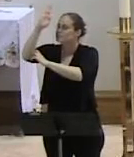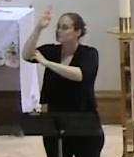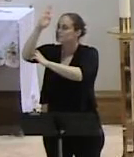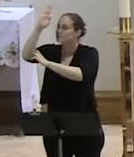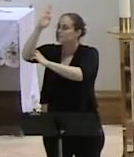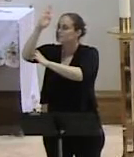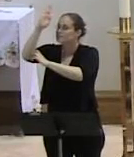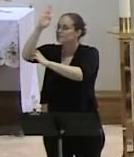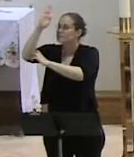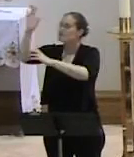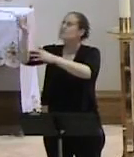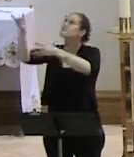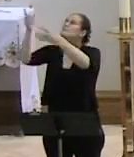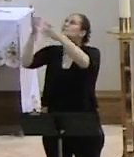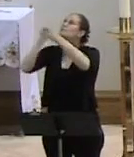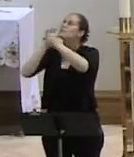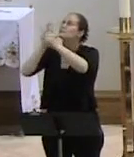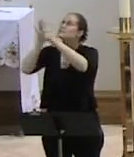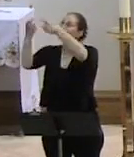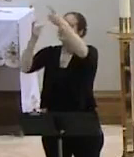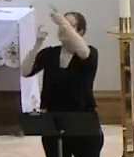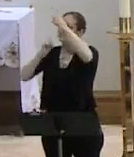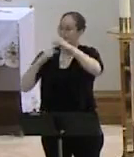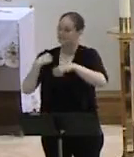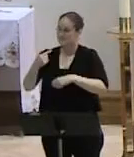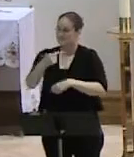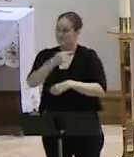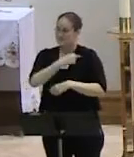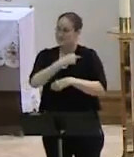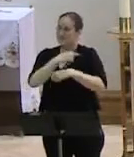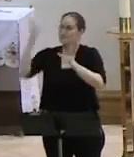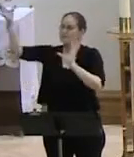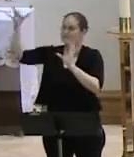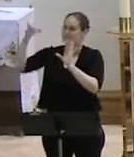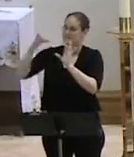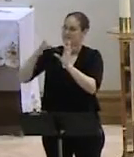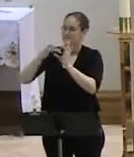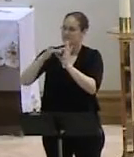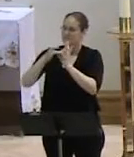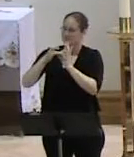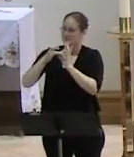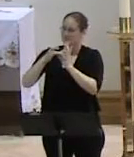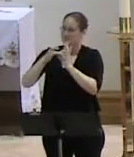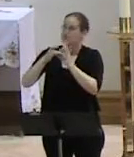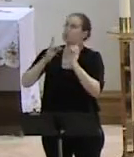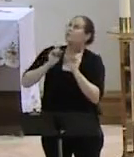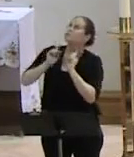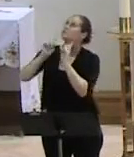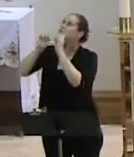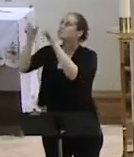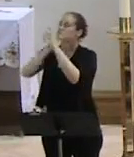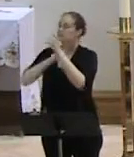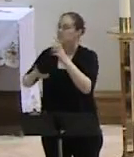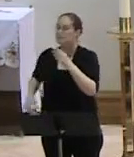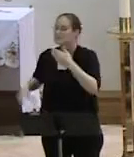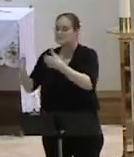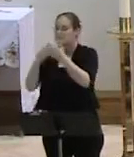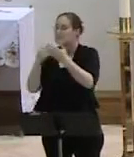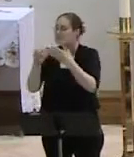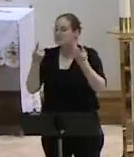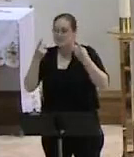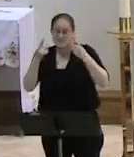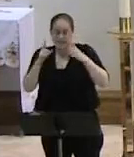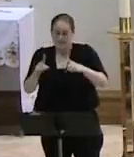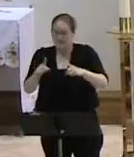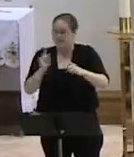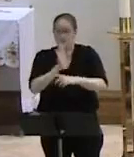very great promise to us, I'll be with you always. You can always turn to the Lord, no matter what